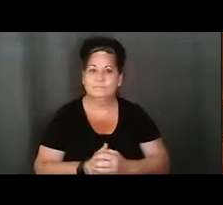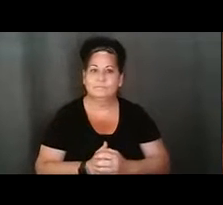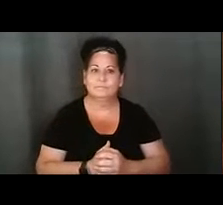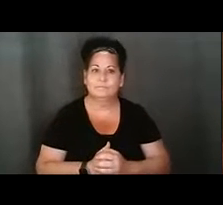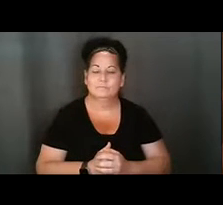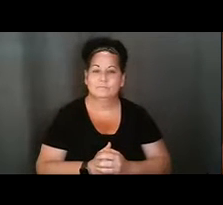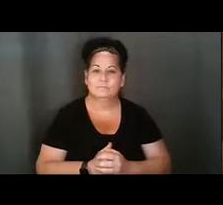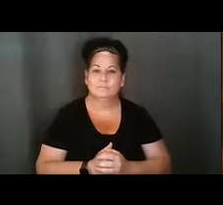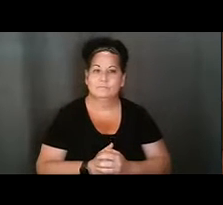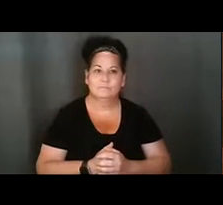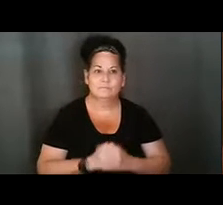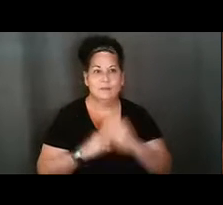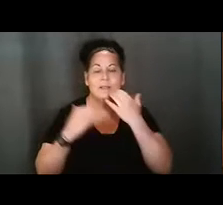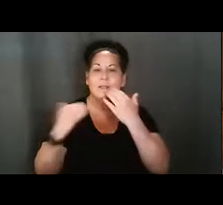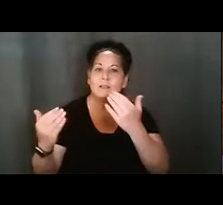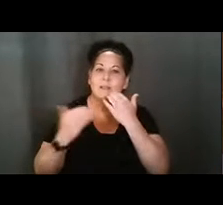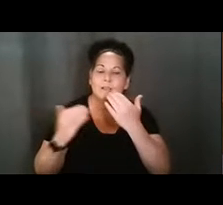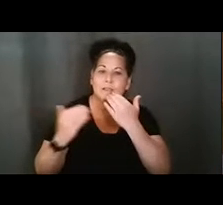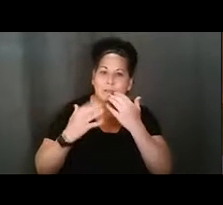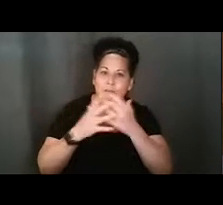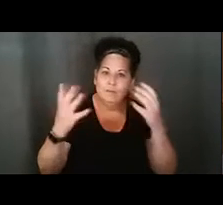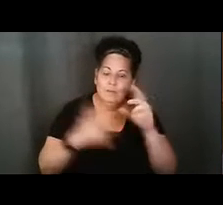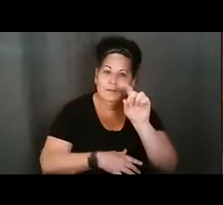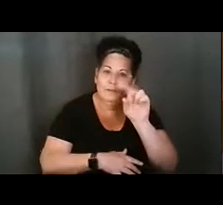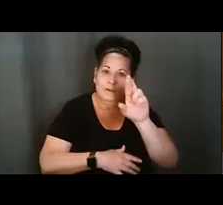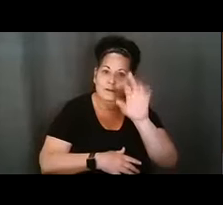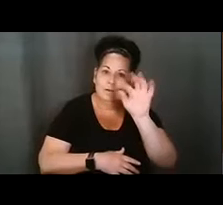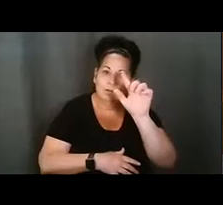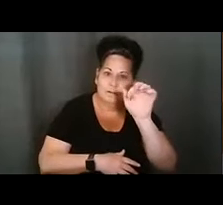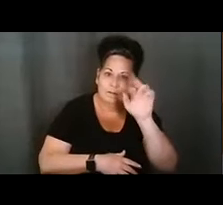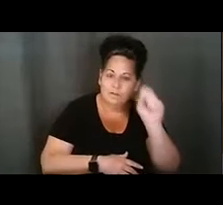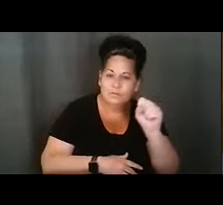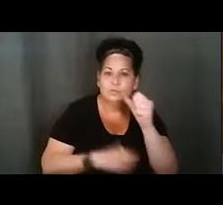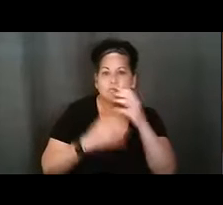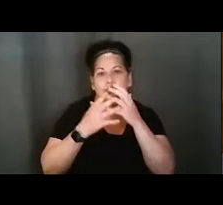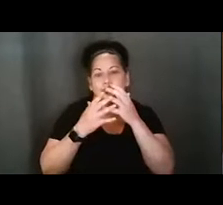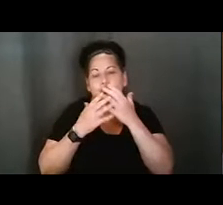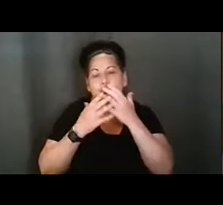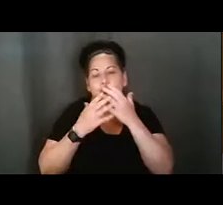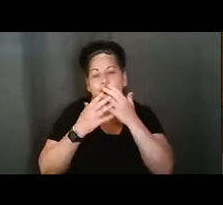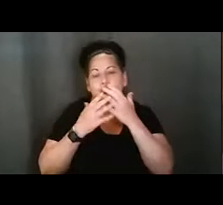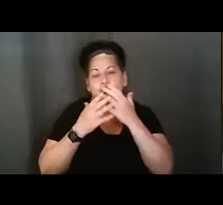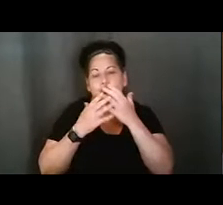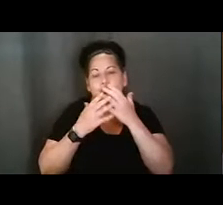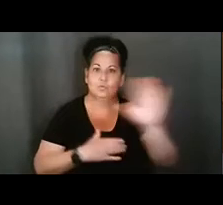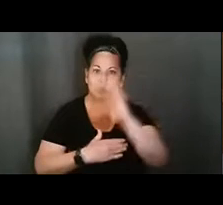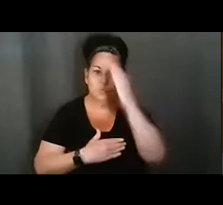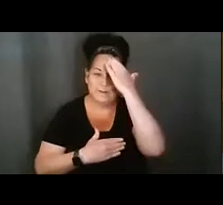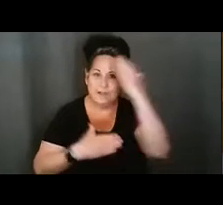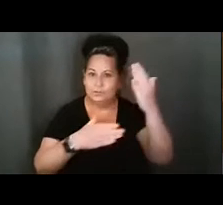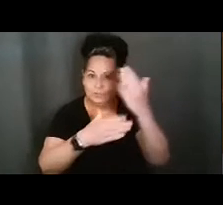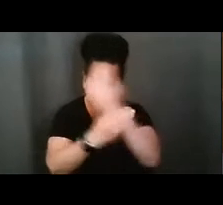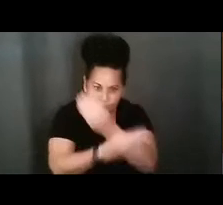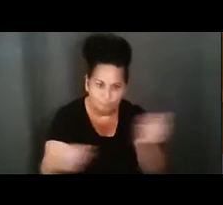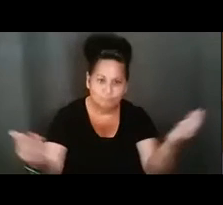Ms. Austin, thank you so much. Dr. Flowers, thank you so much for sharing your knowledge, your expertise.